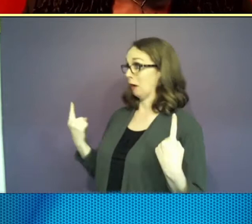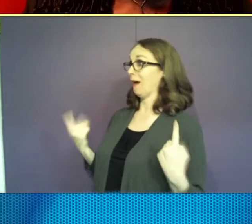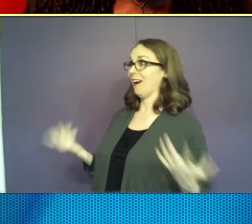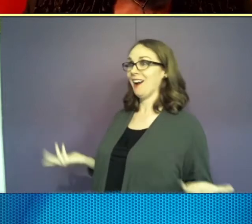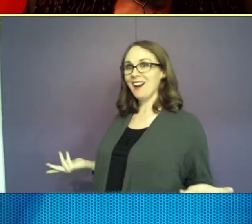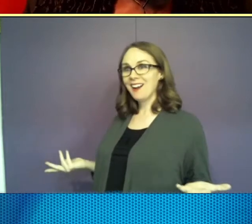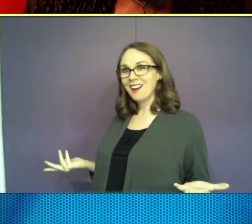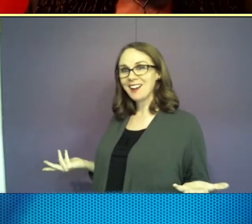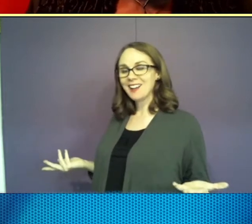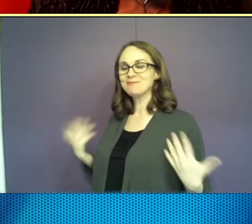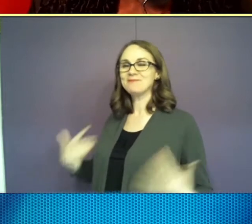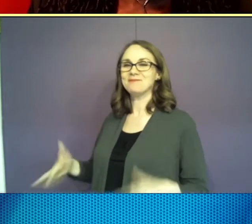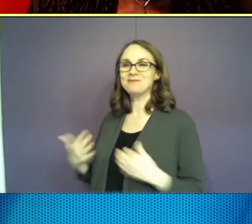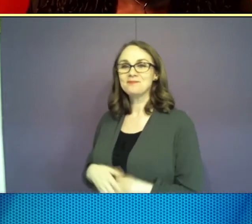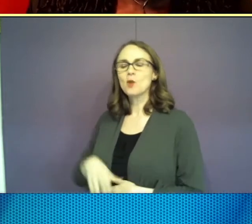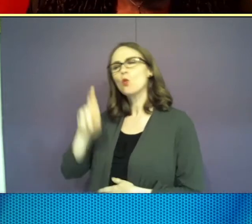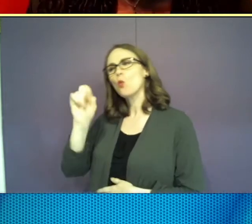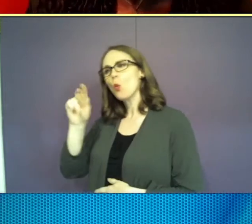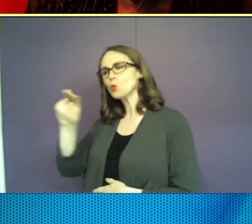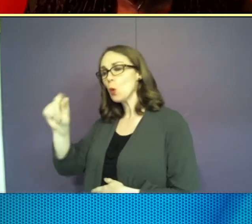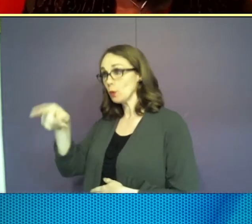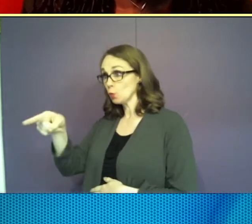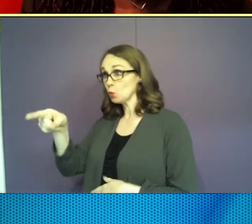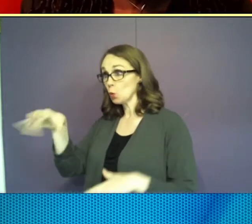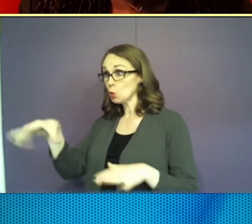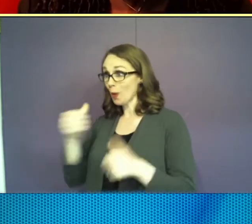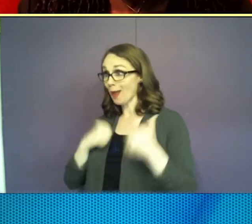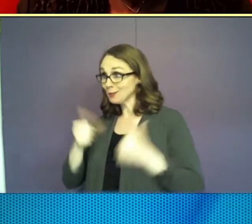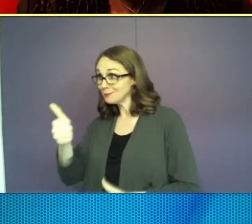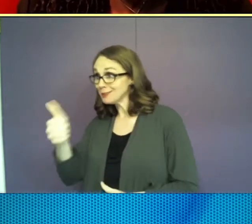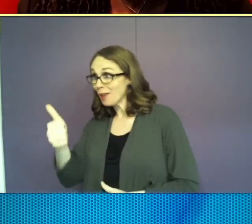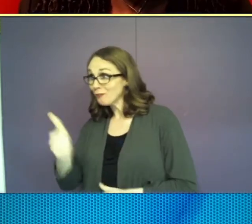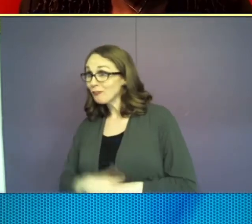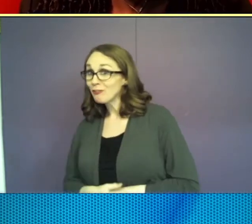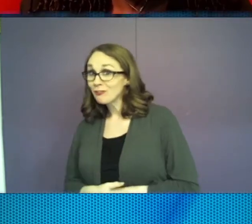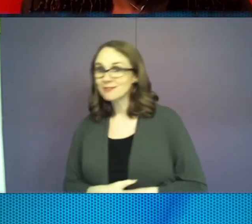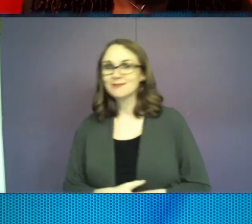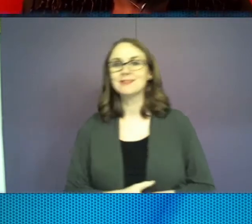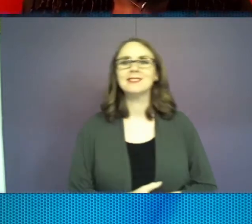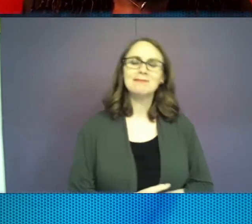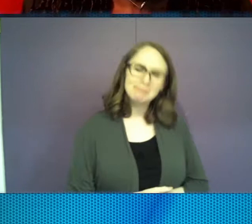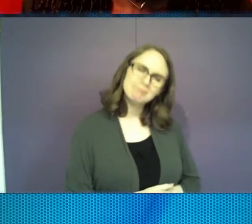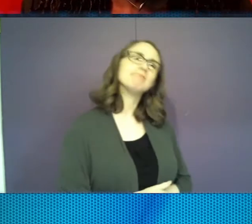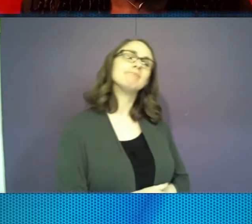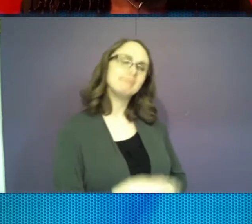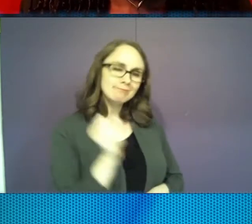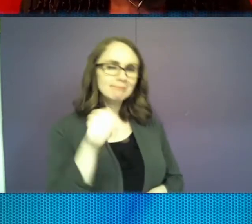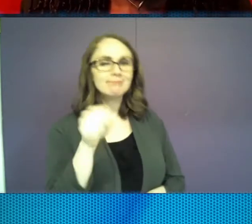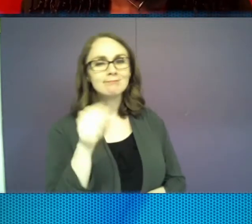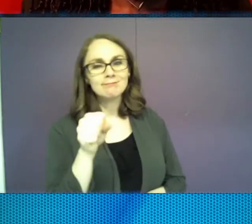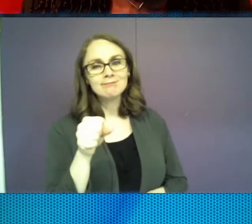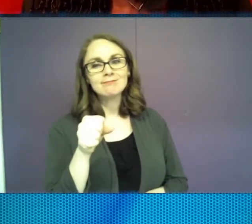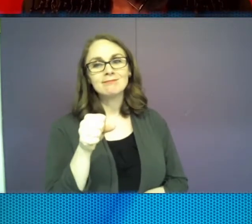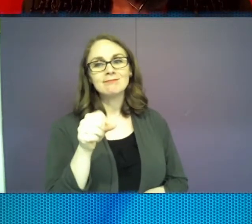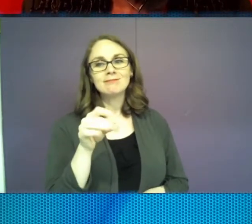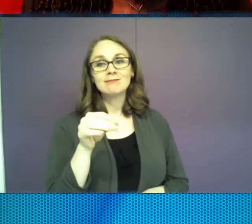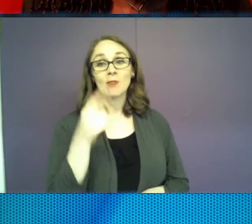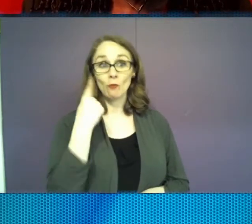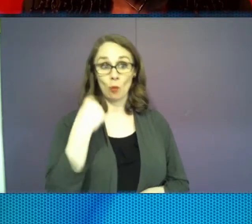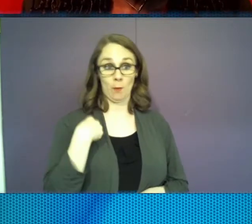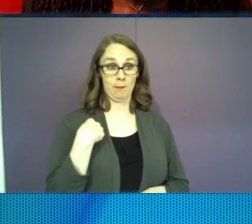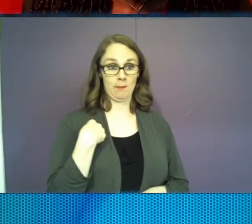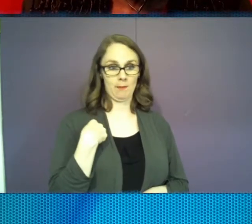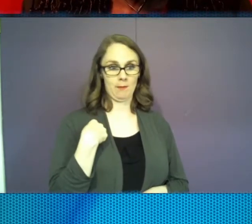understand. Rosana, have you done any acting yourself? Yes. For me, the